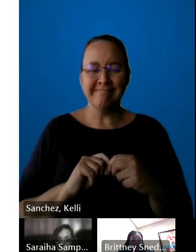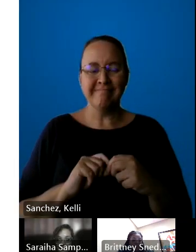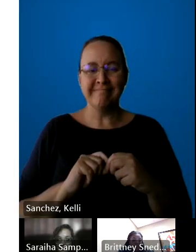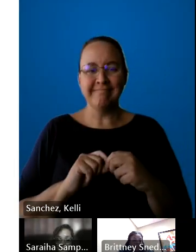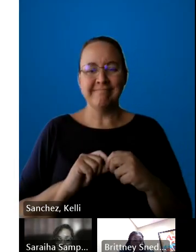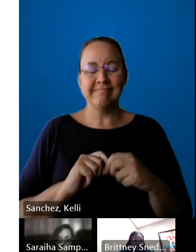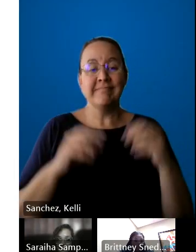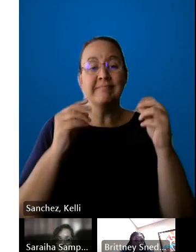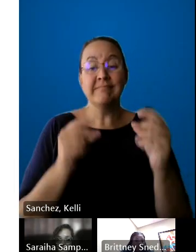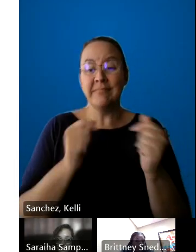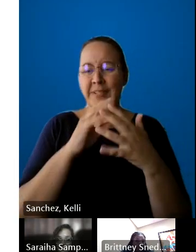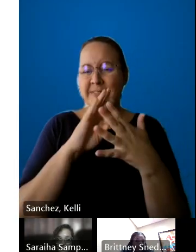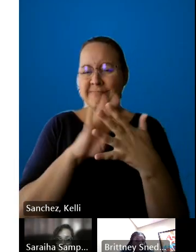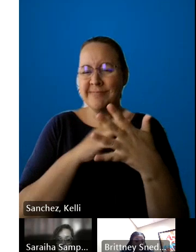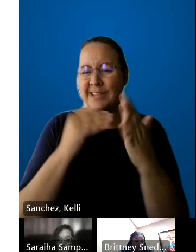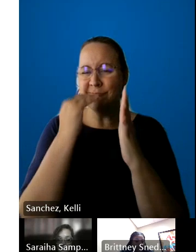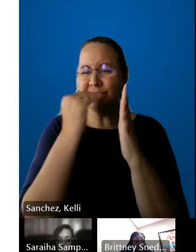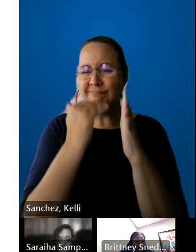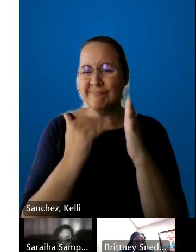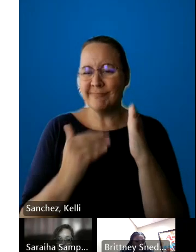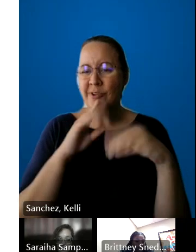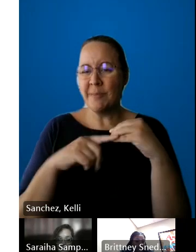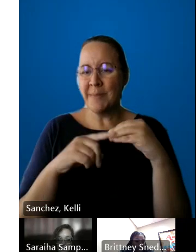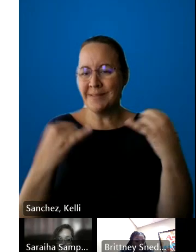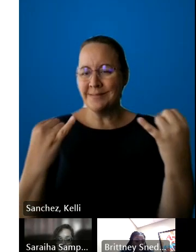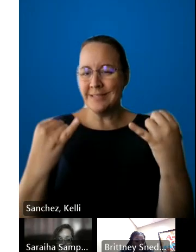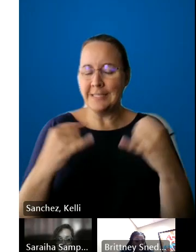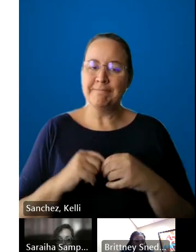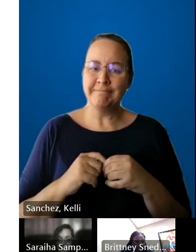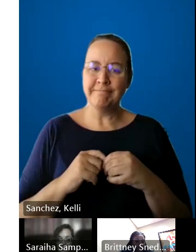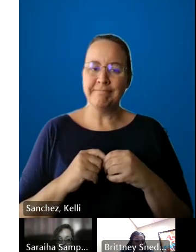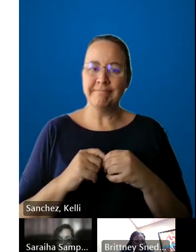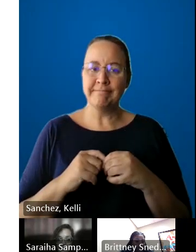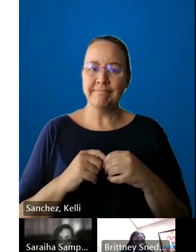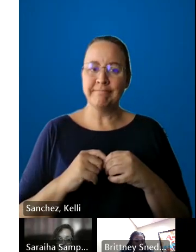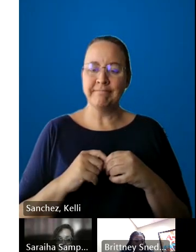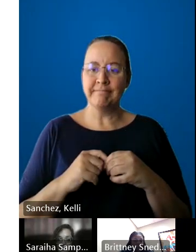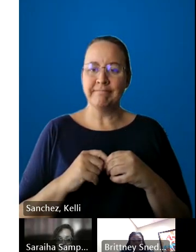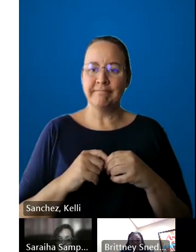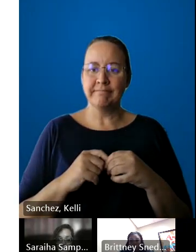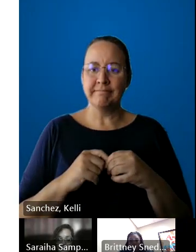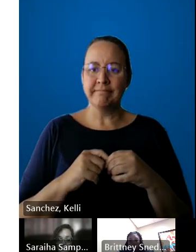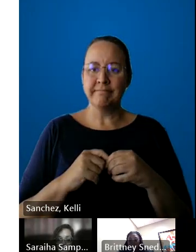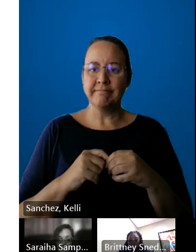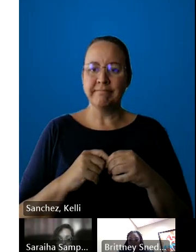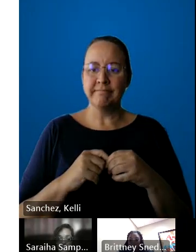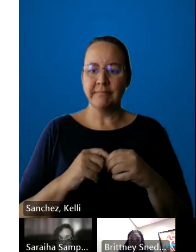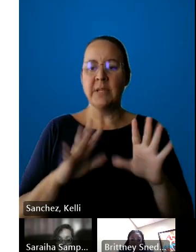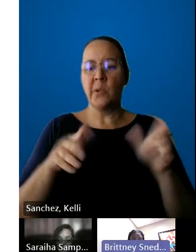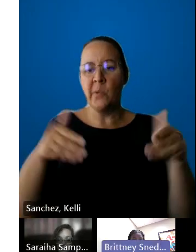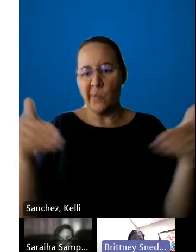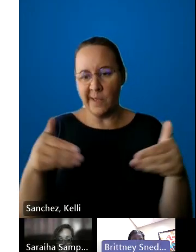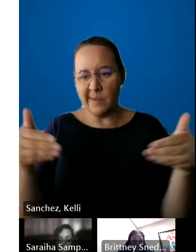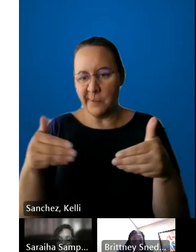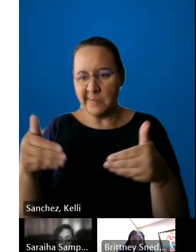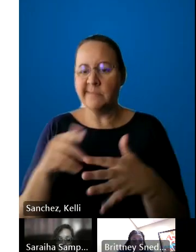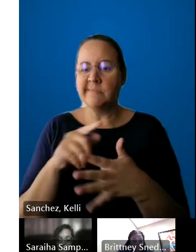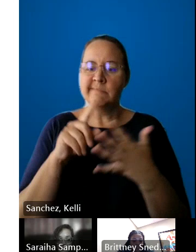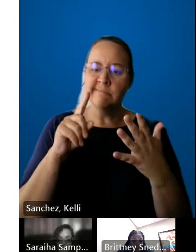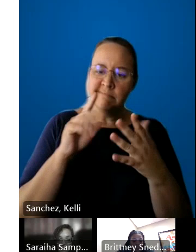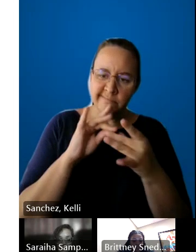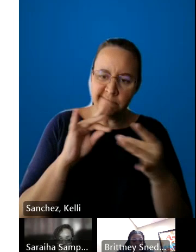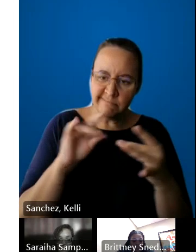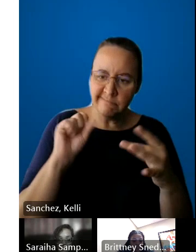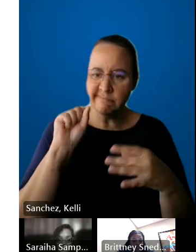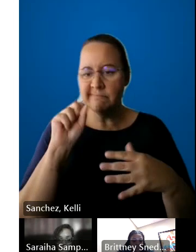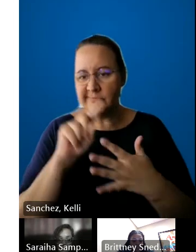Quick agenda items that we're going to go over today. We'll do our welcome and housekeeping items, as well